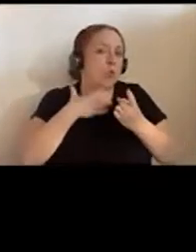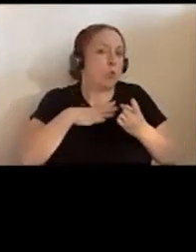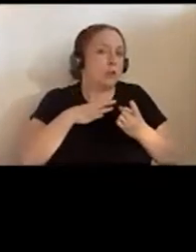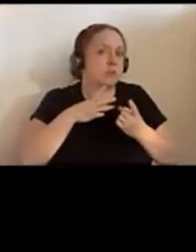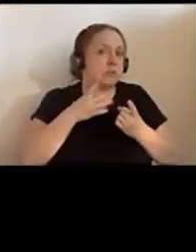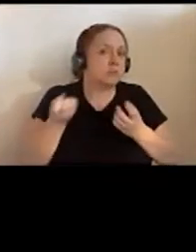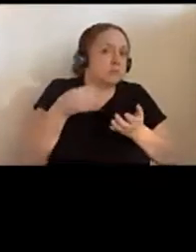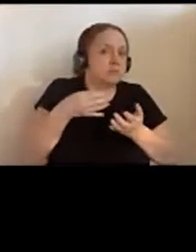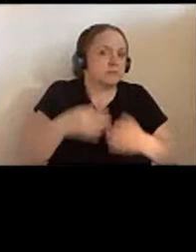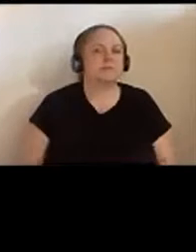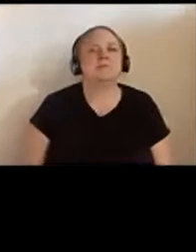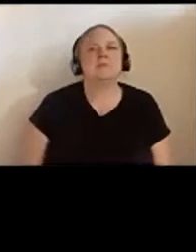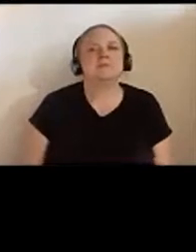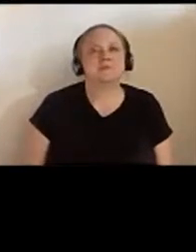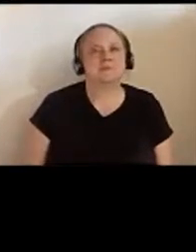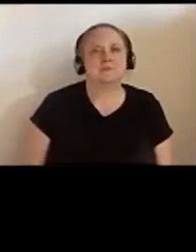there?